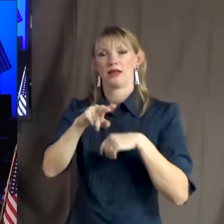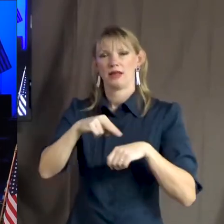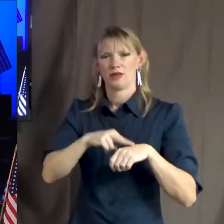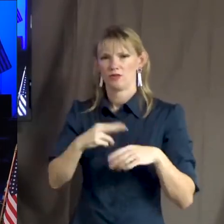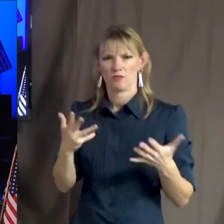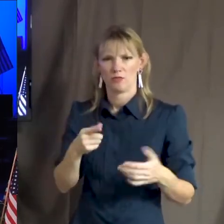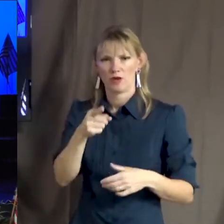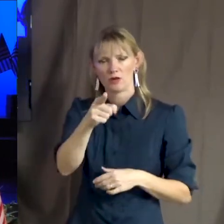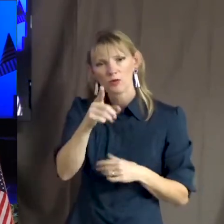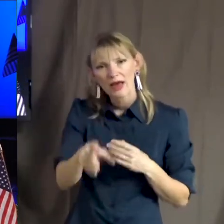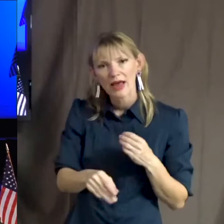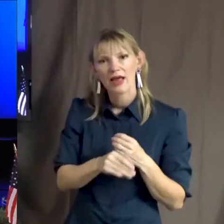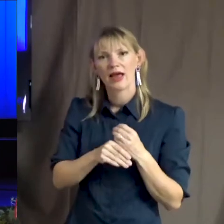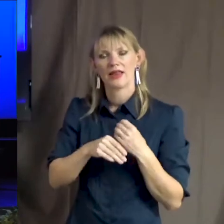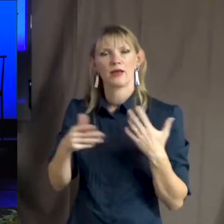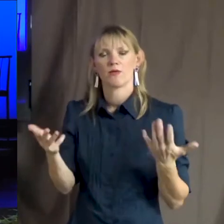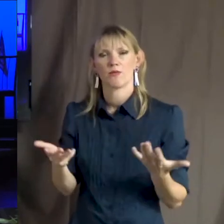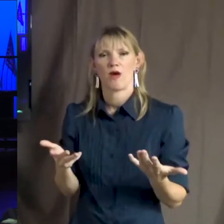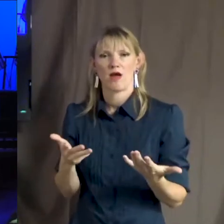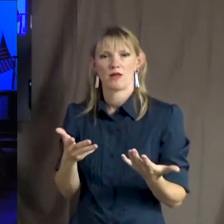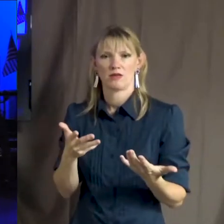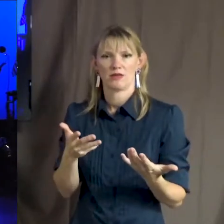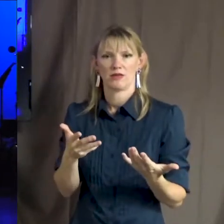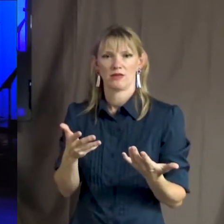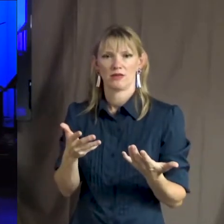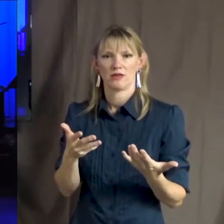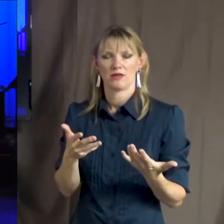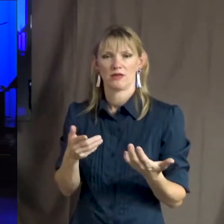What are you bringing forth?